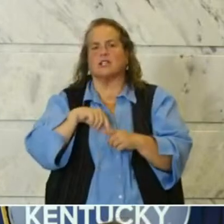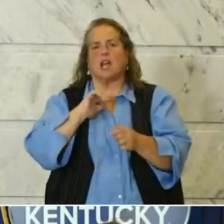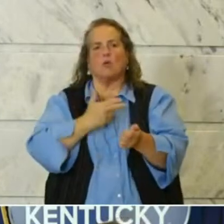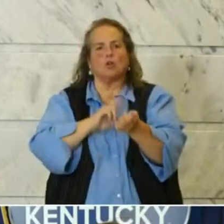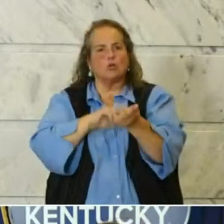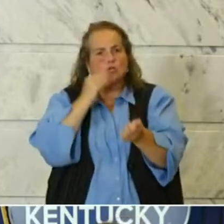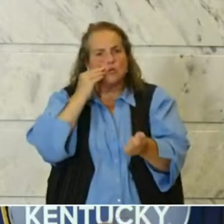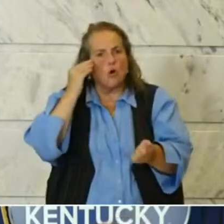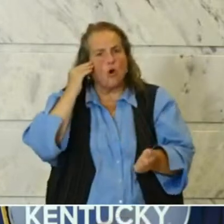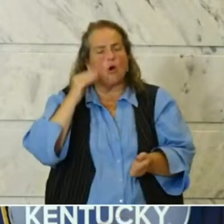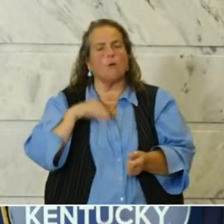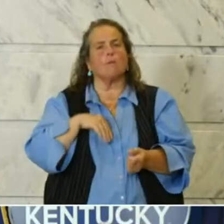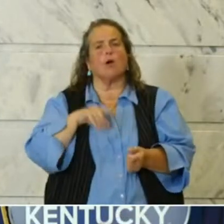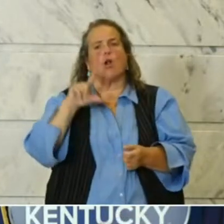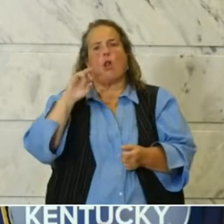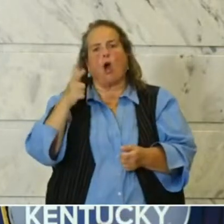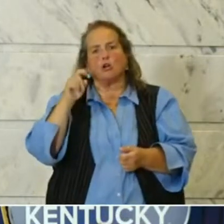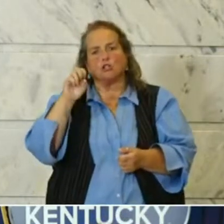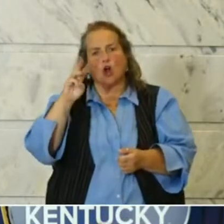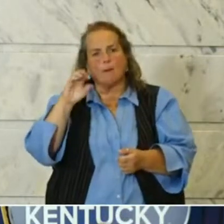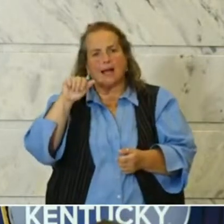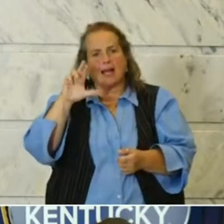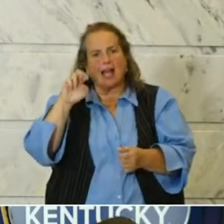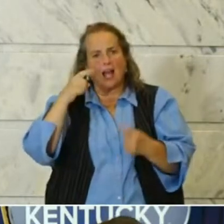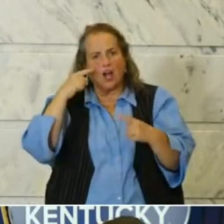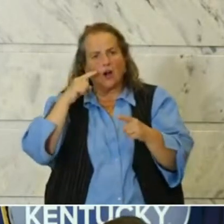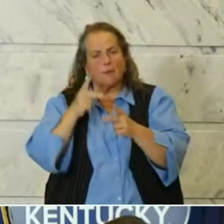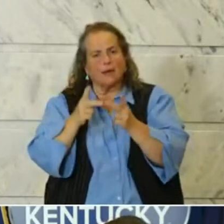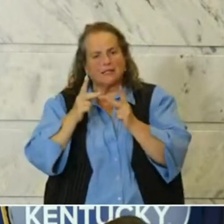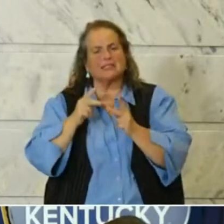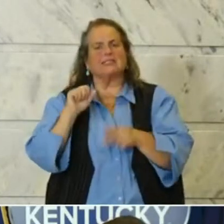care facilities as safe as we can.